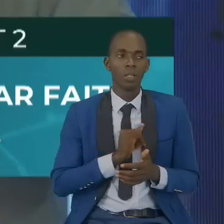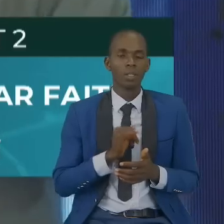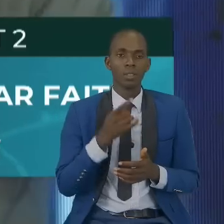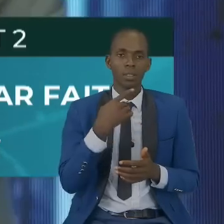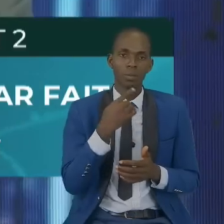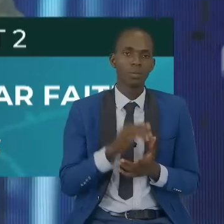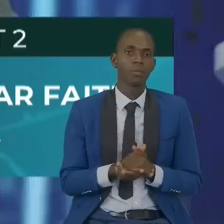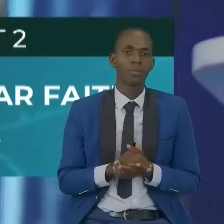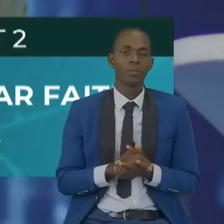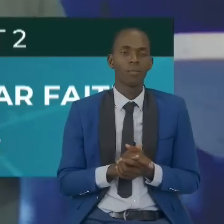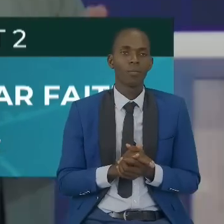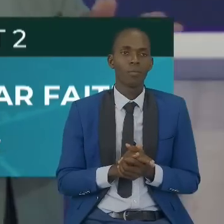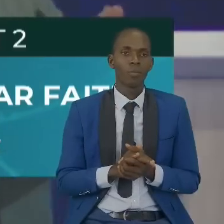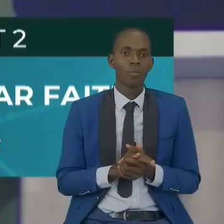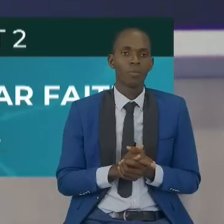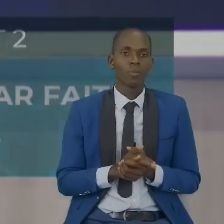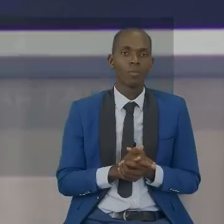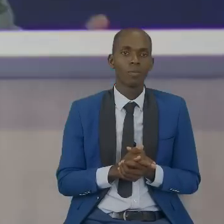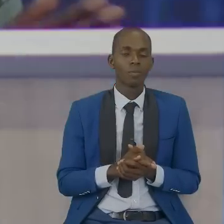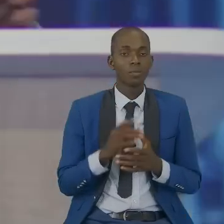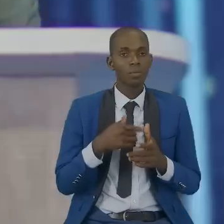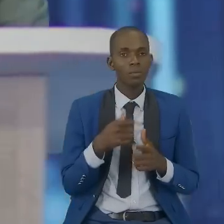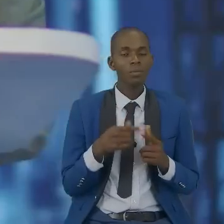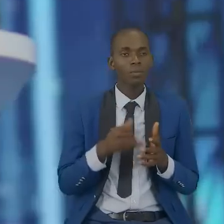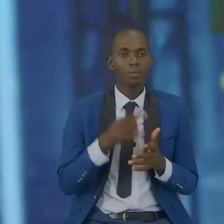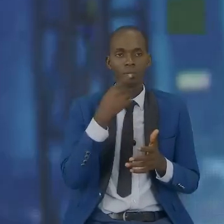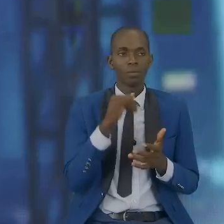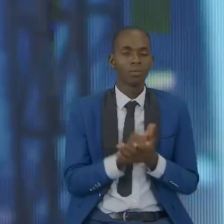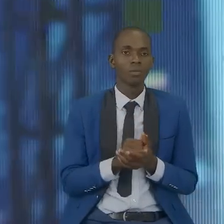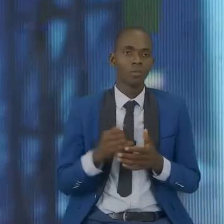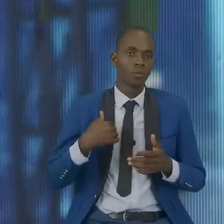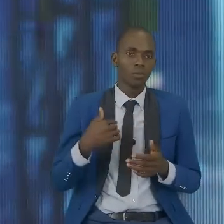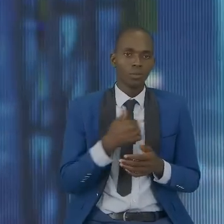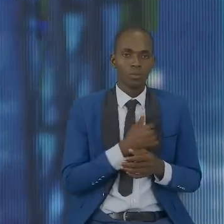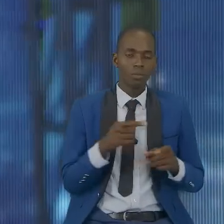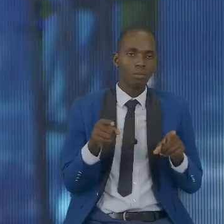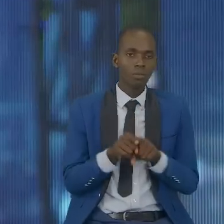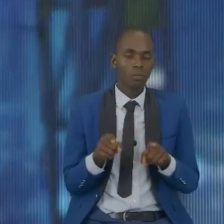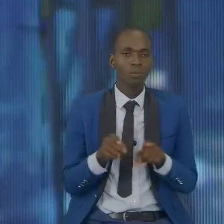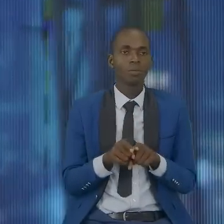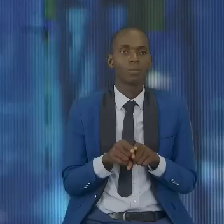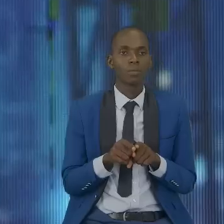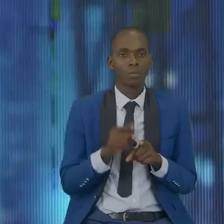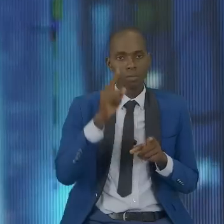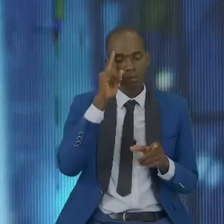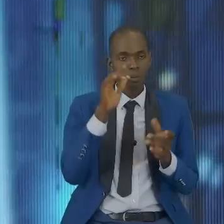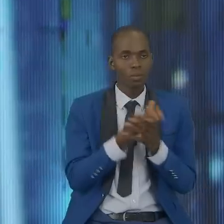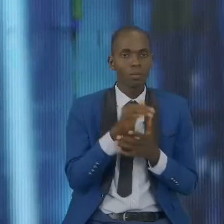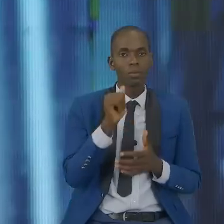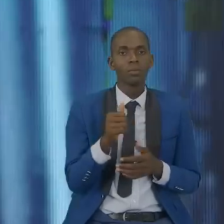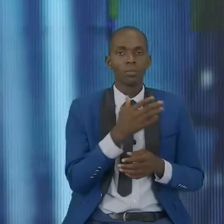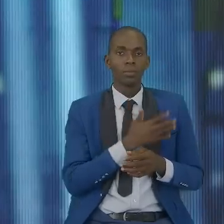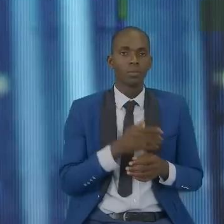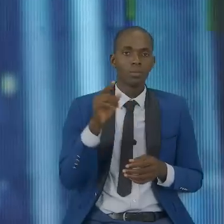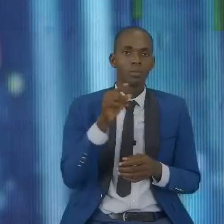speak. I have spoken. Then it says, we also believe, and